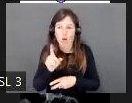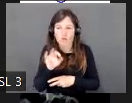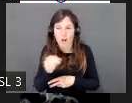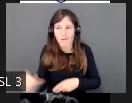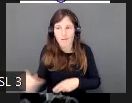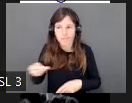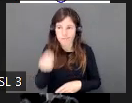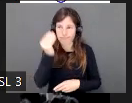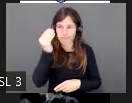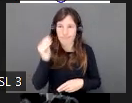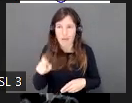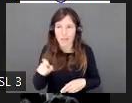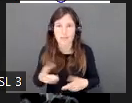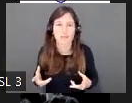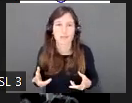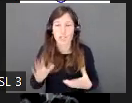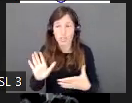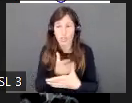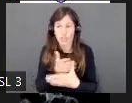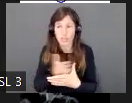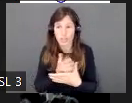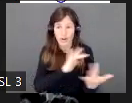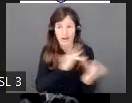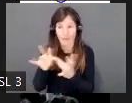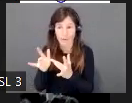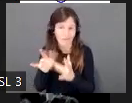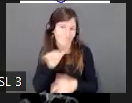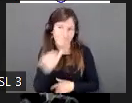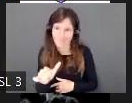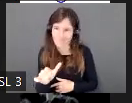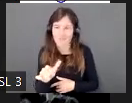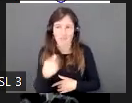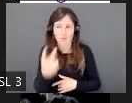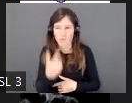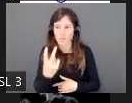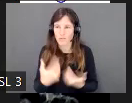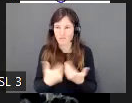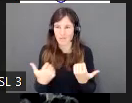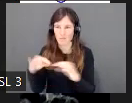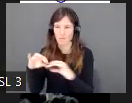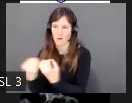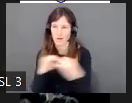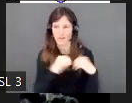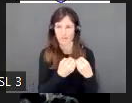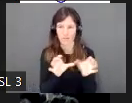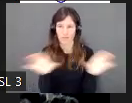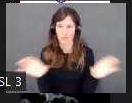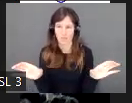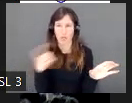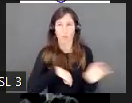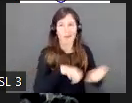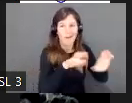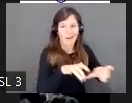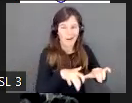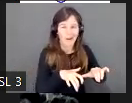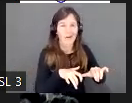two organizations and we don't have a shared network. So we file, we communicate in silos, but